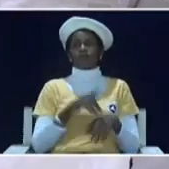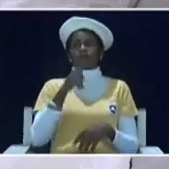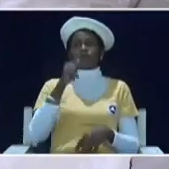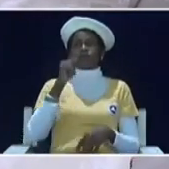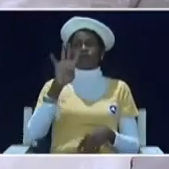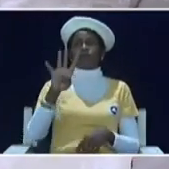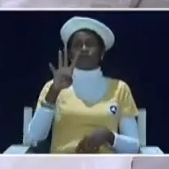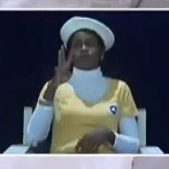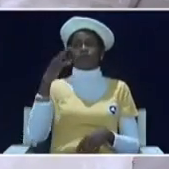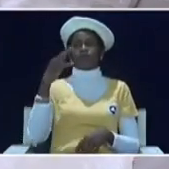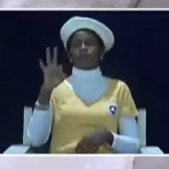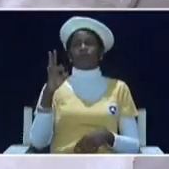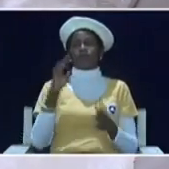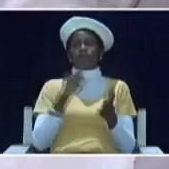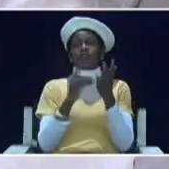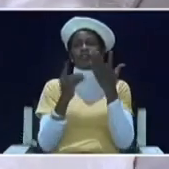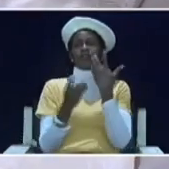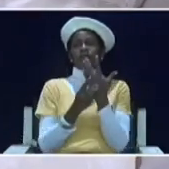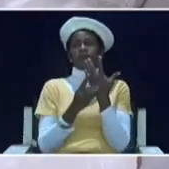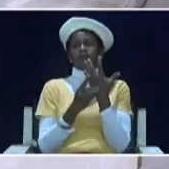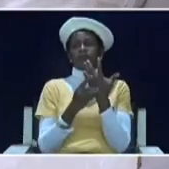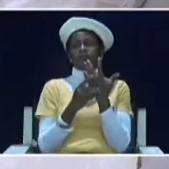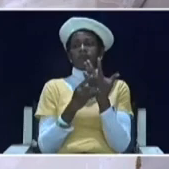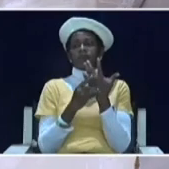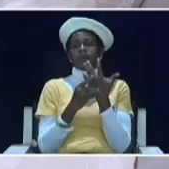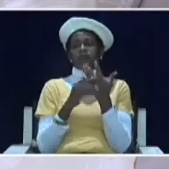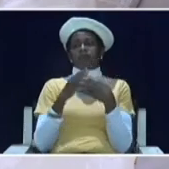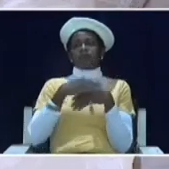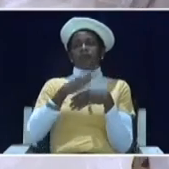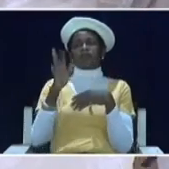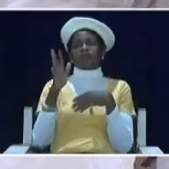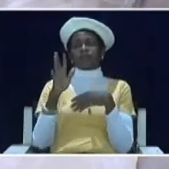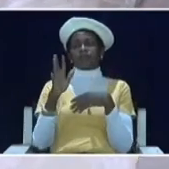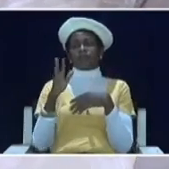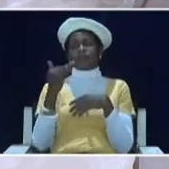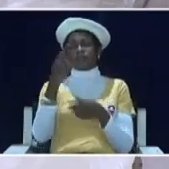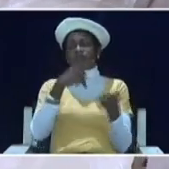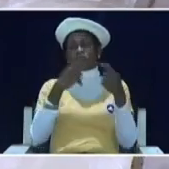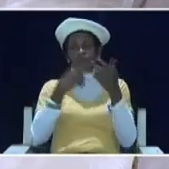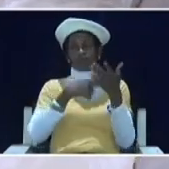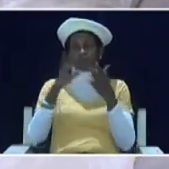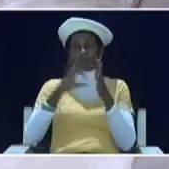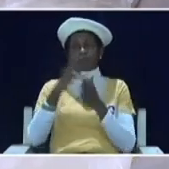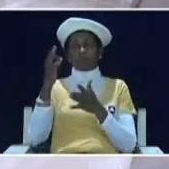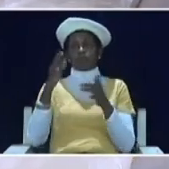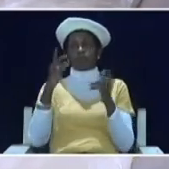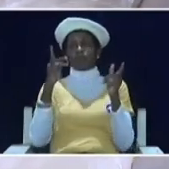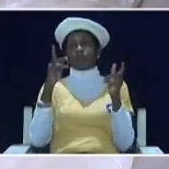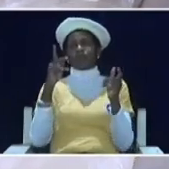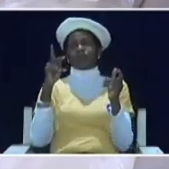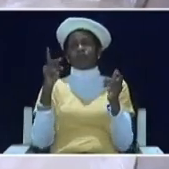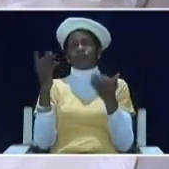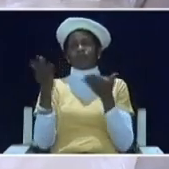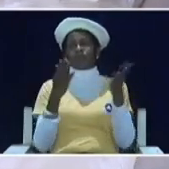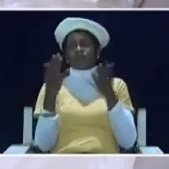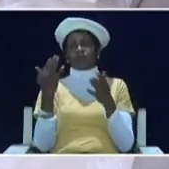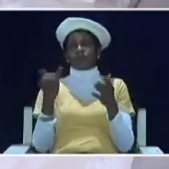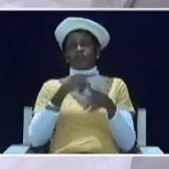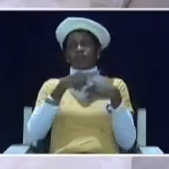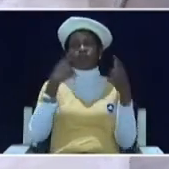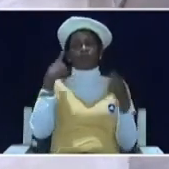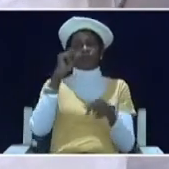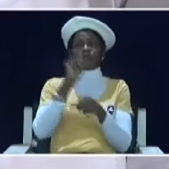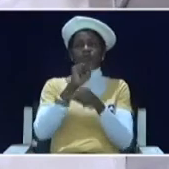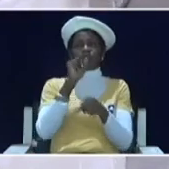24th of December, after we came for the Holy Ghost service, after the Holy Ghost service, we were going for an